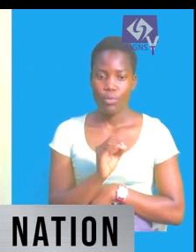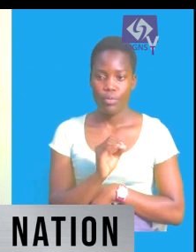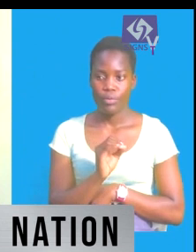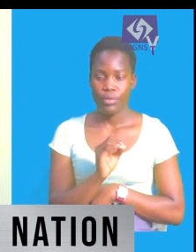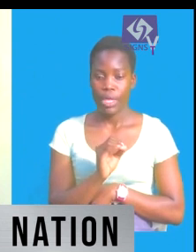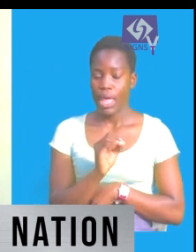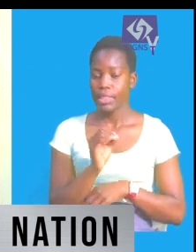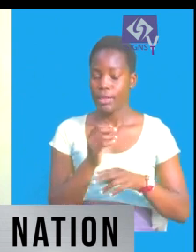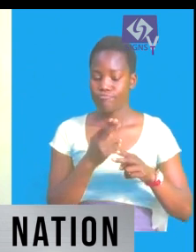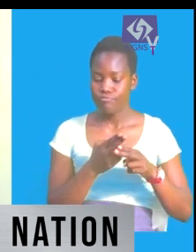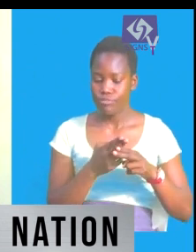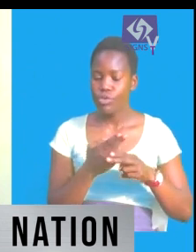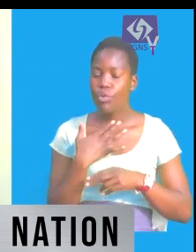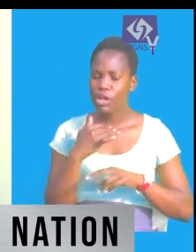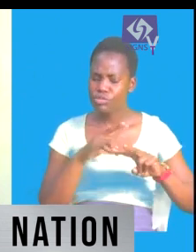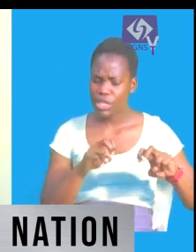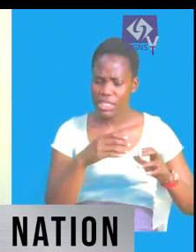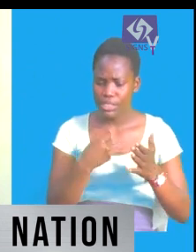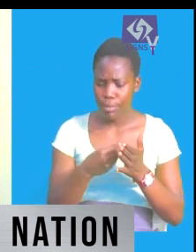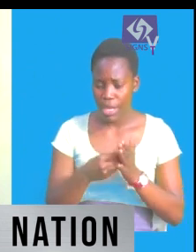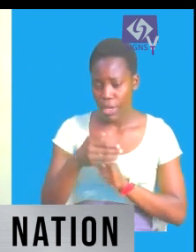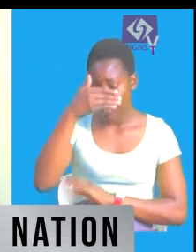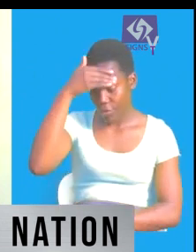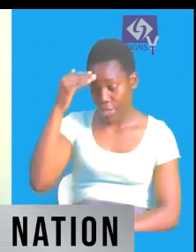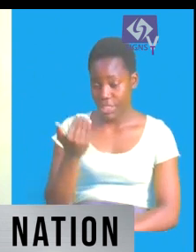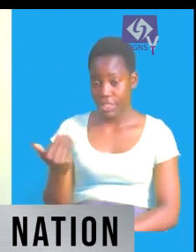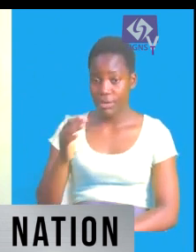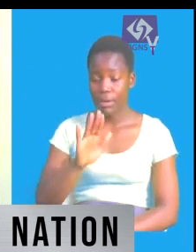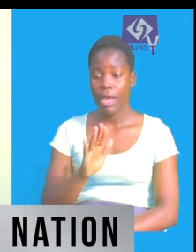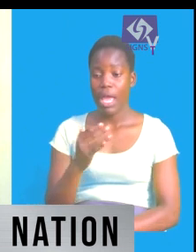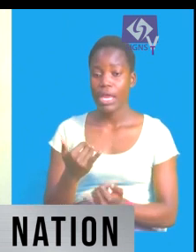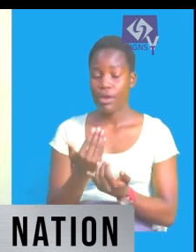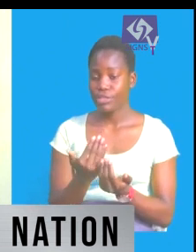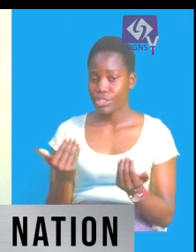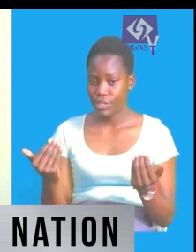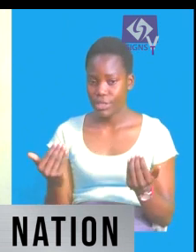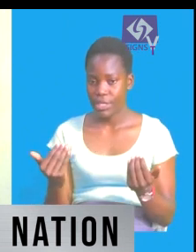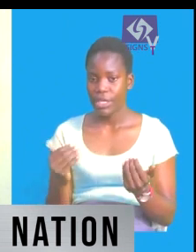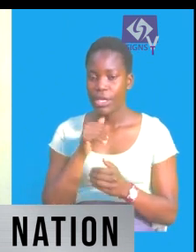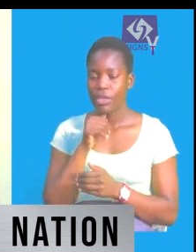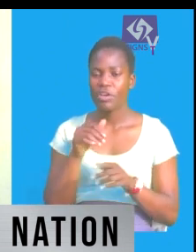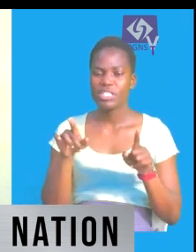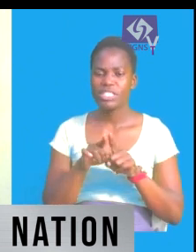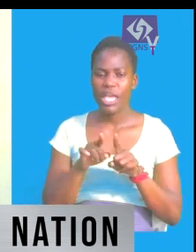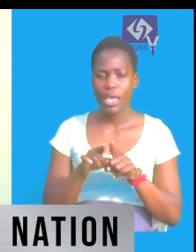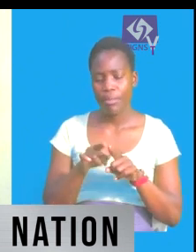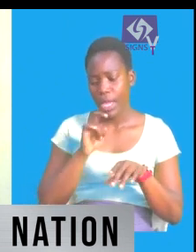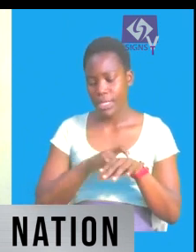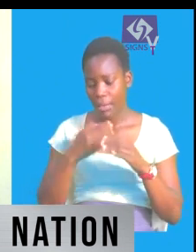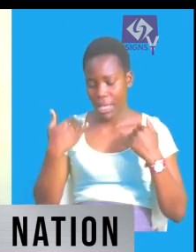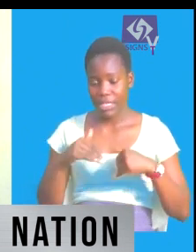the name of looking for money, we forget the children. And the children now, by the way, it's not like when we were younger.